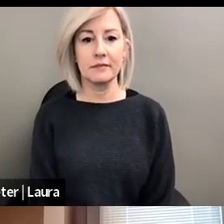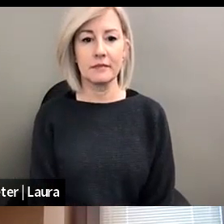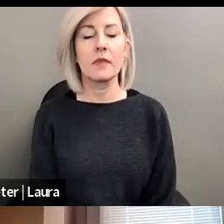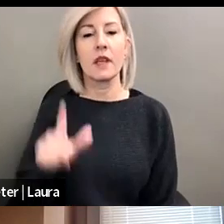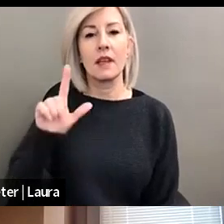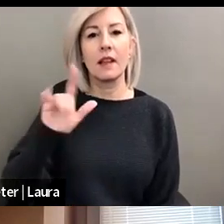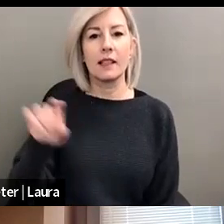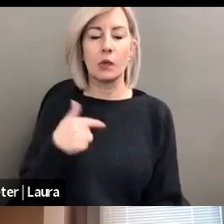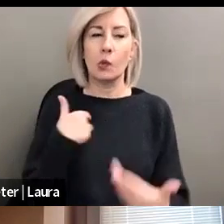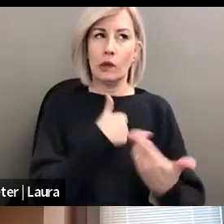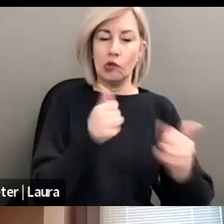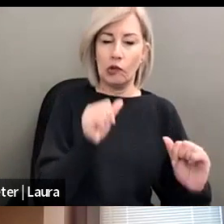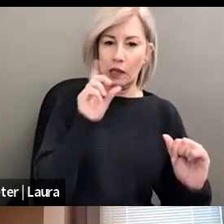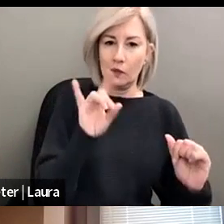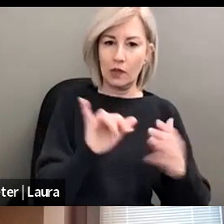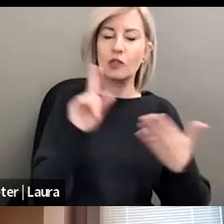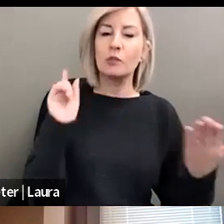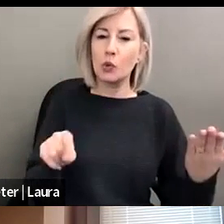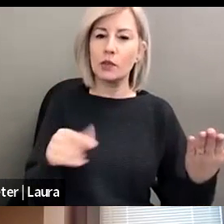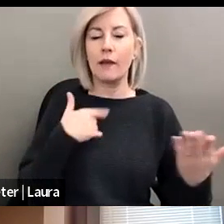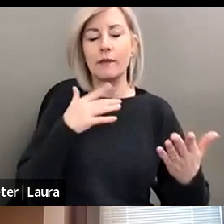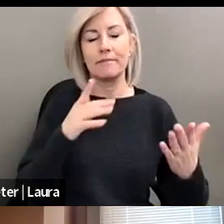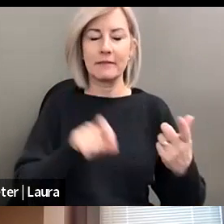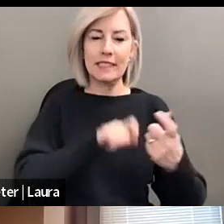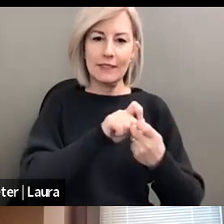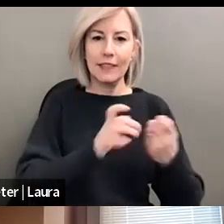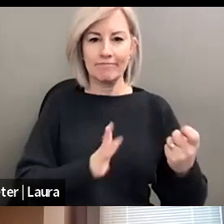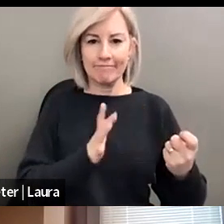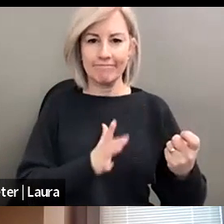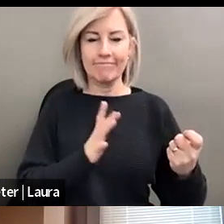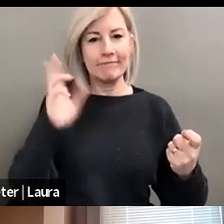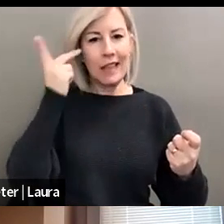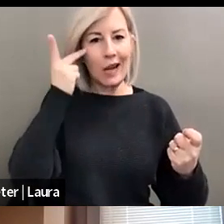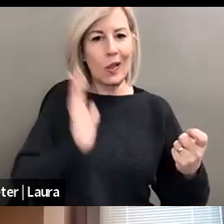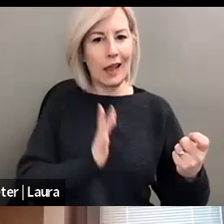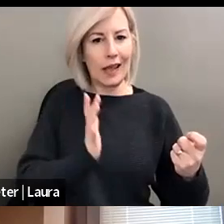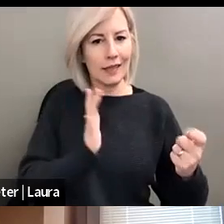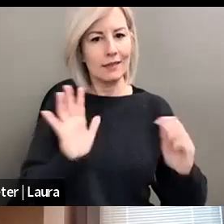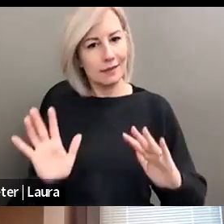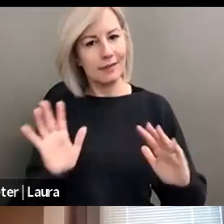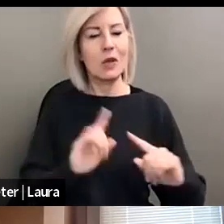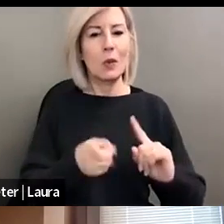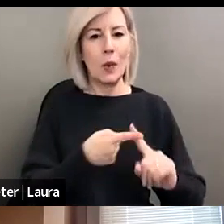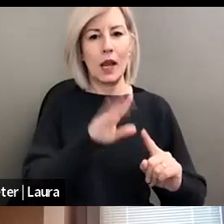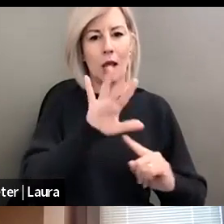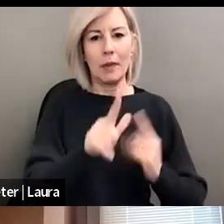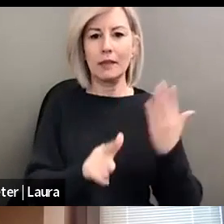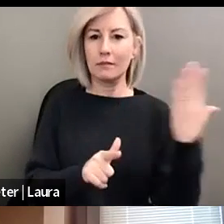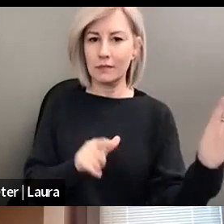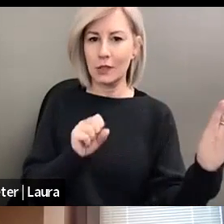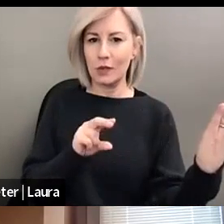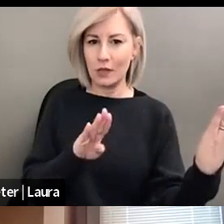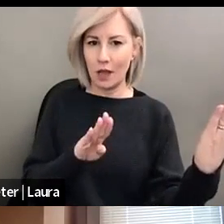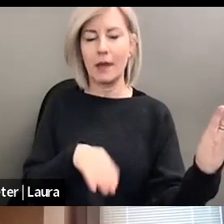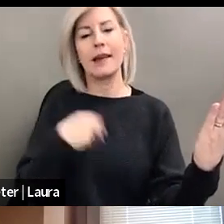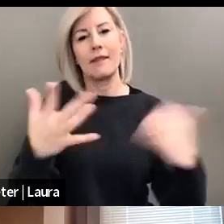There's supposed to be, some etiquette around, really political etiquette around when a bill is submitted to a sub, and then